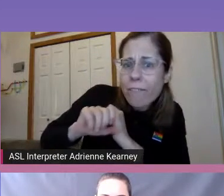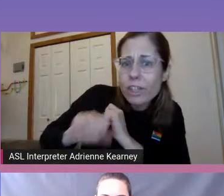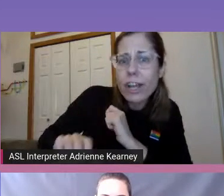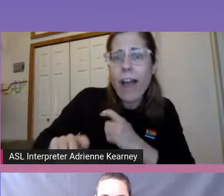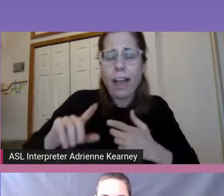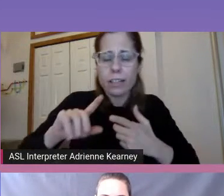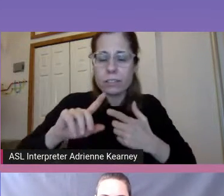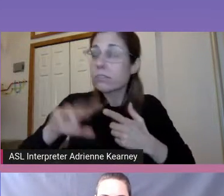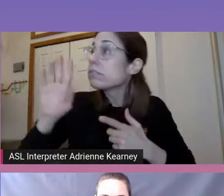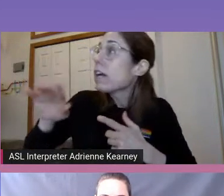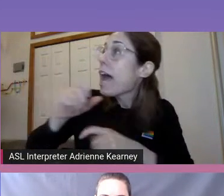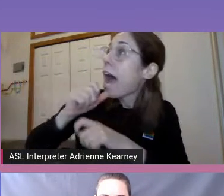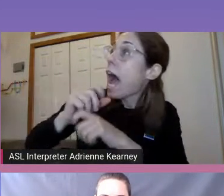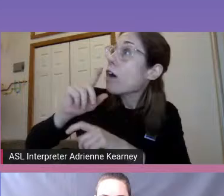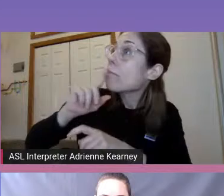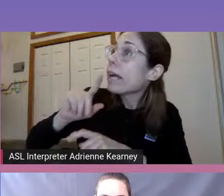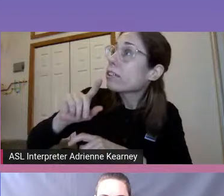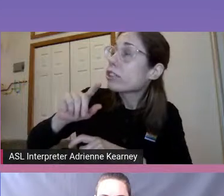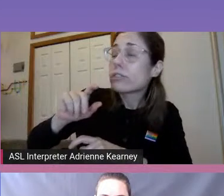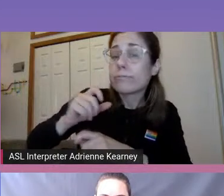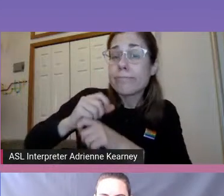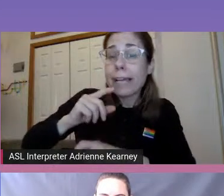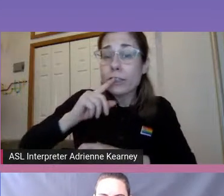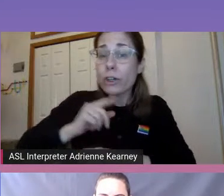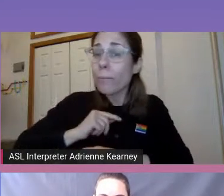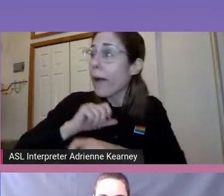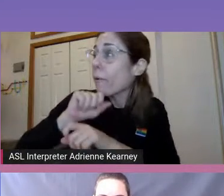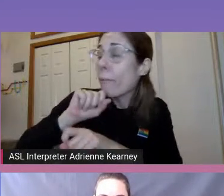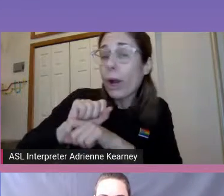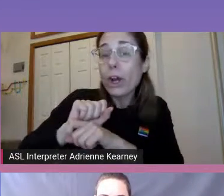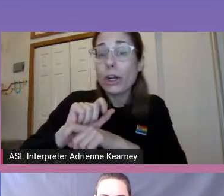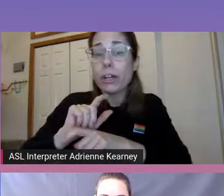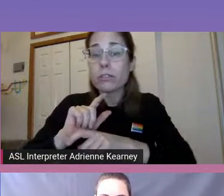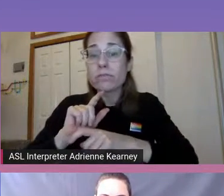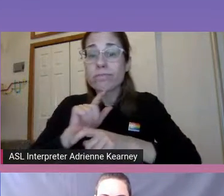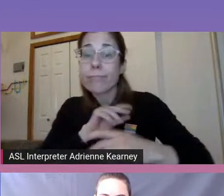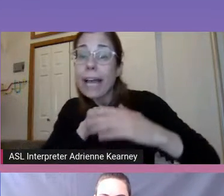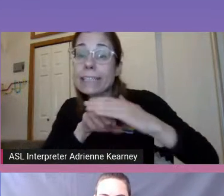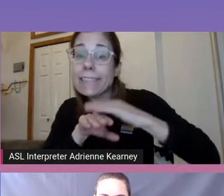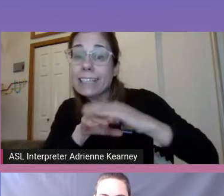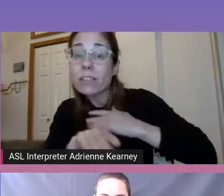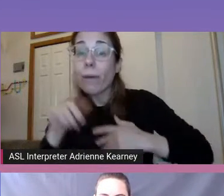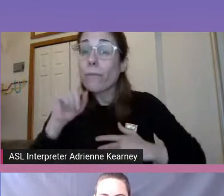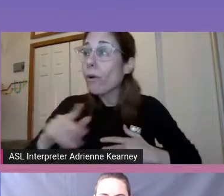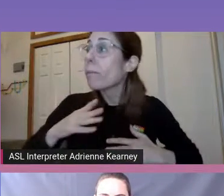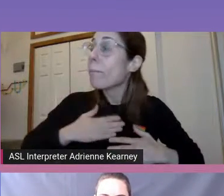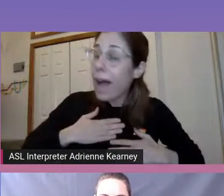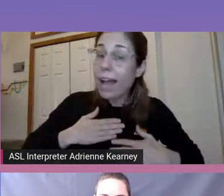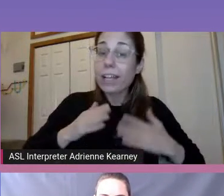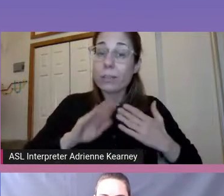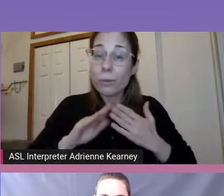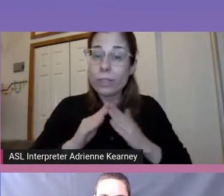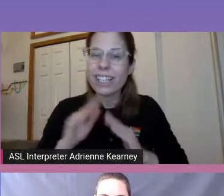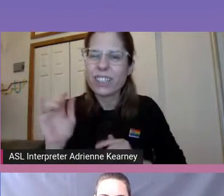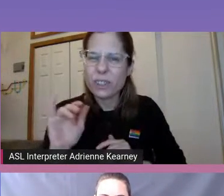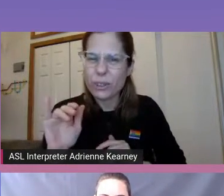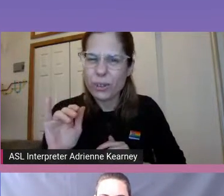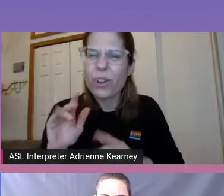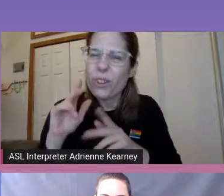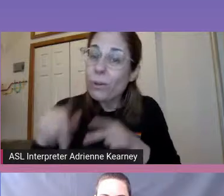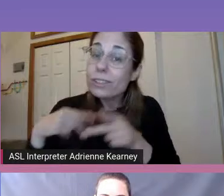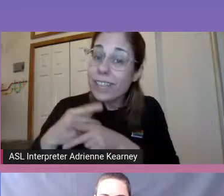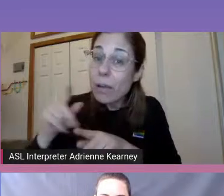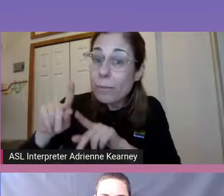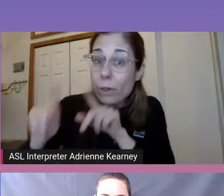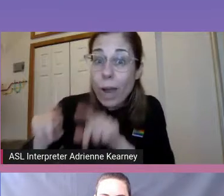my community and for the folks I'm trying to have this art speak to. And I hope